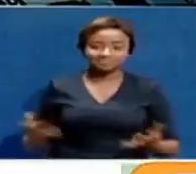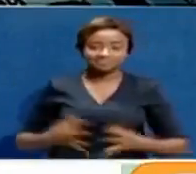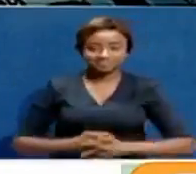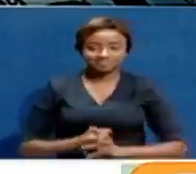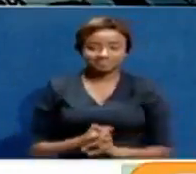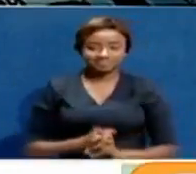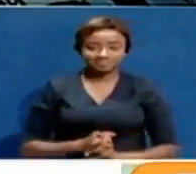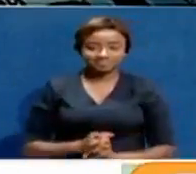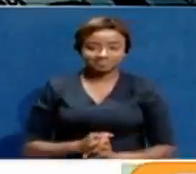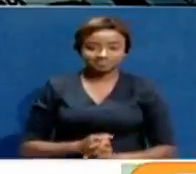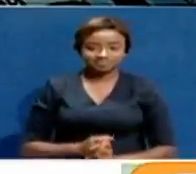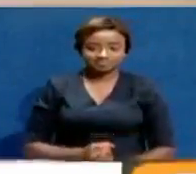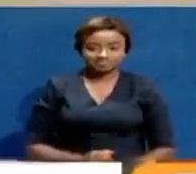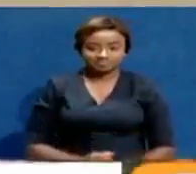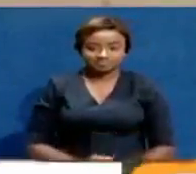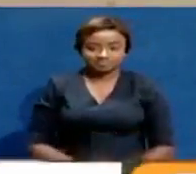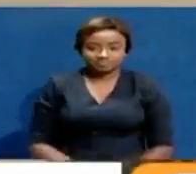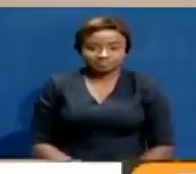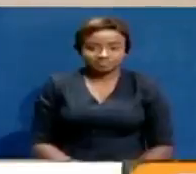Alpha Slugget.